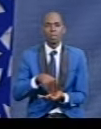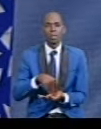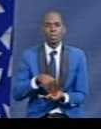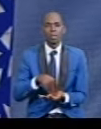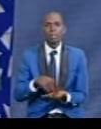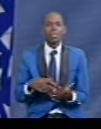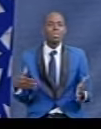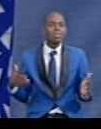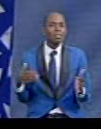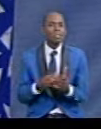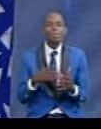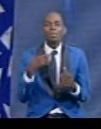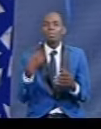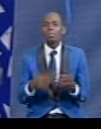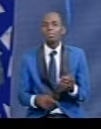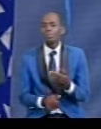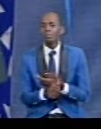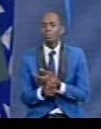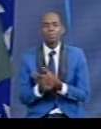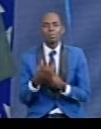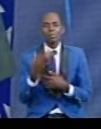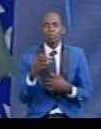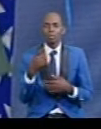against the wiles of the devil.